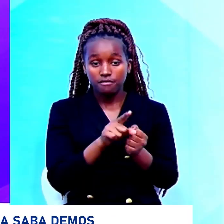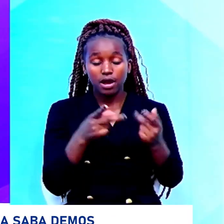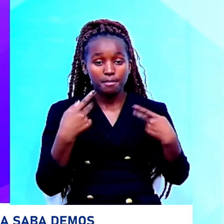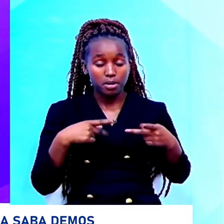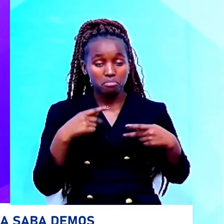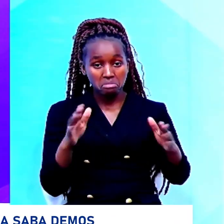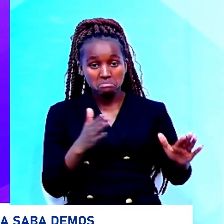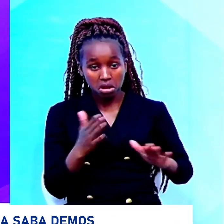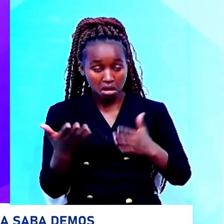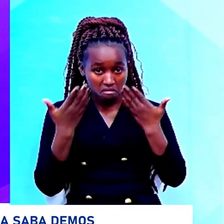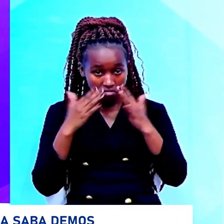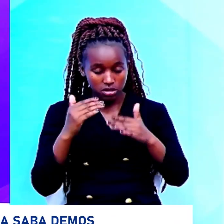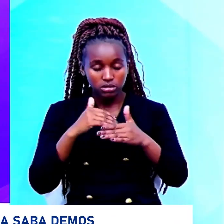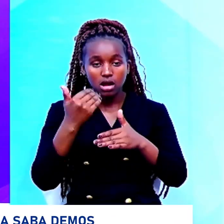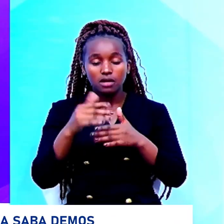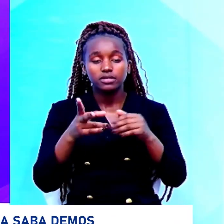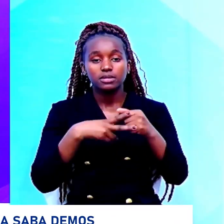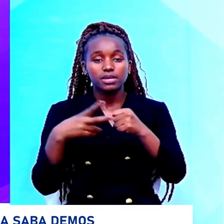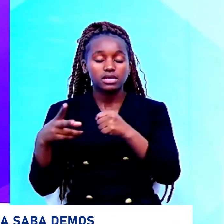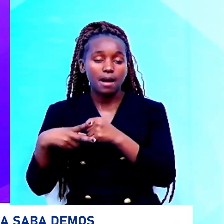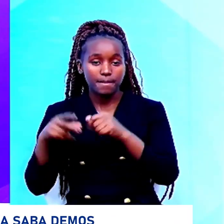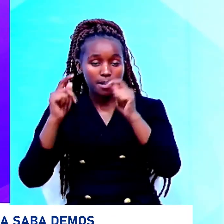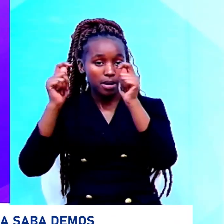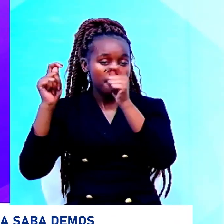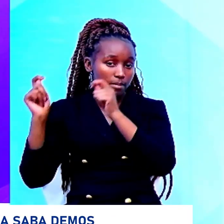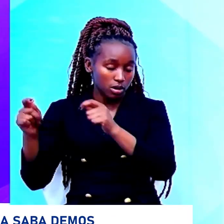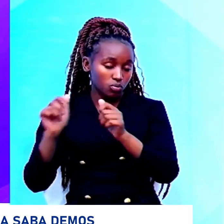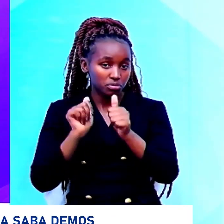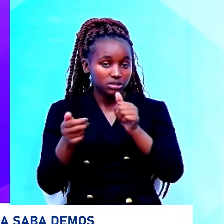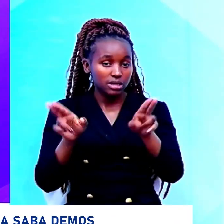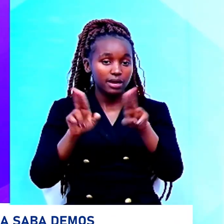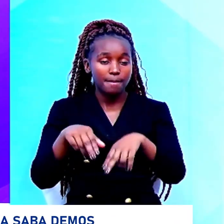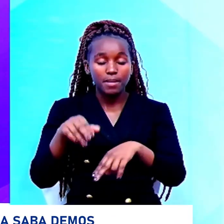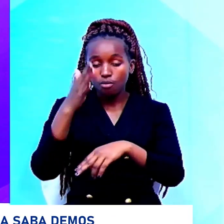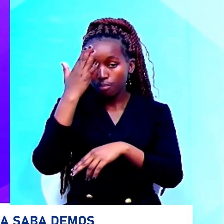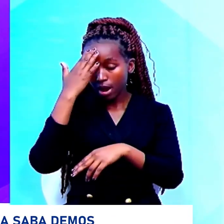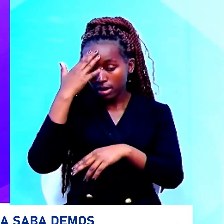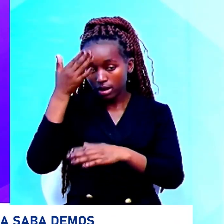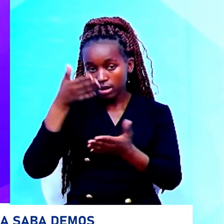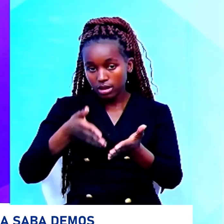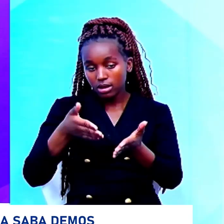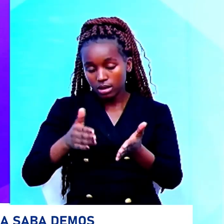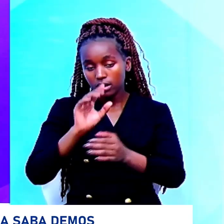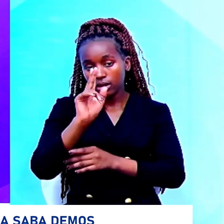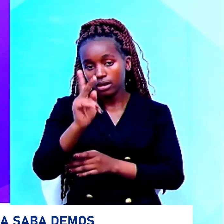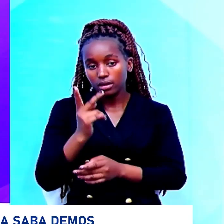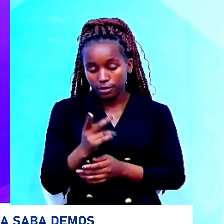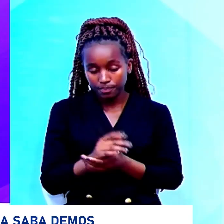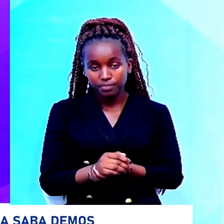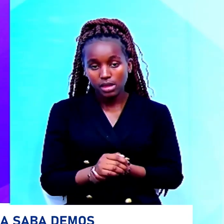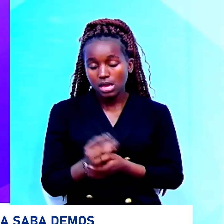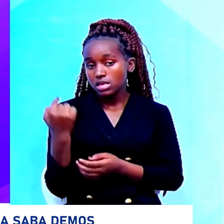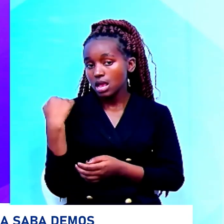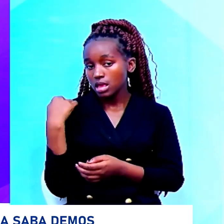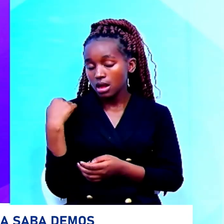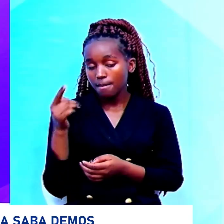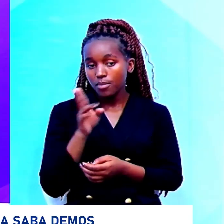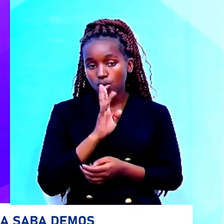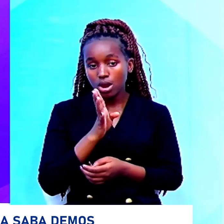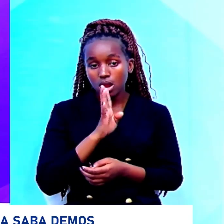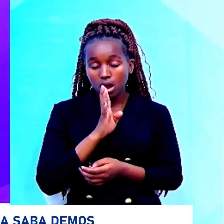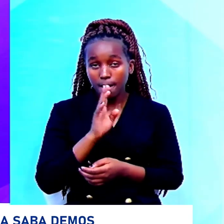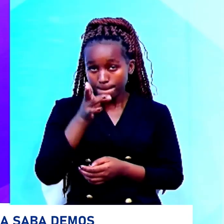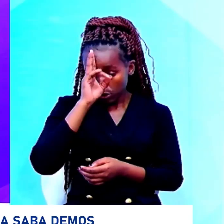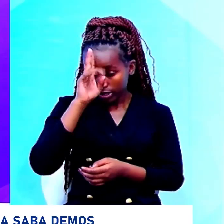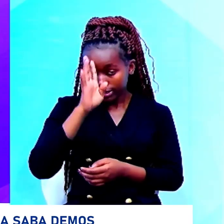Sabasaba protests that rocked the nation on Monday. In a statement yesterday, police spokesperson